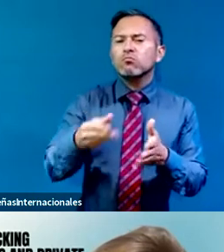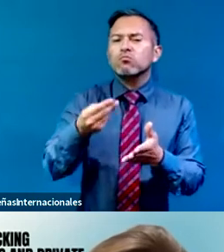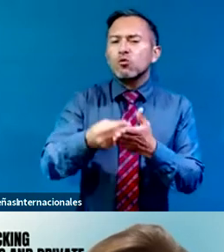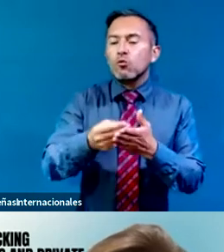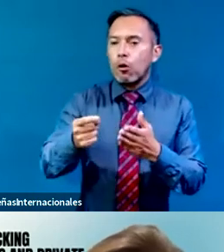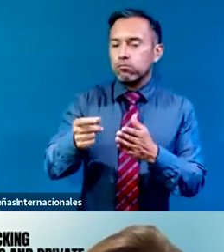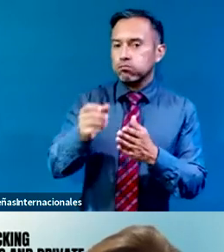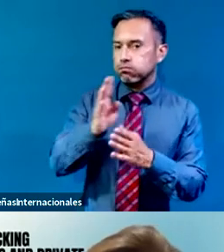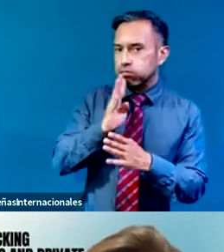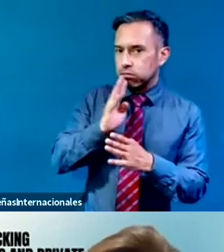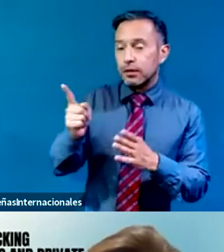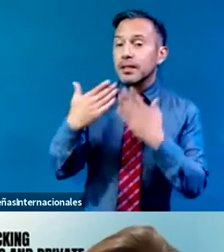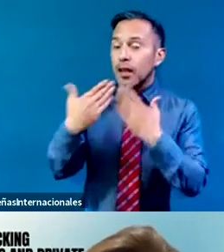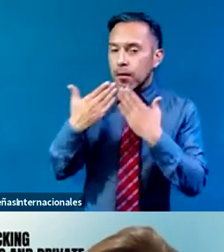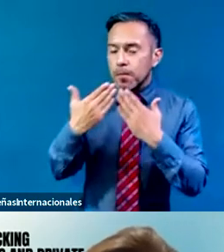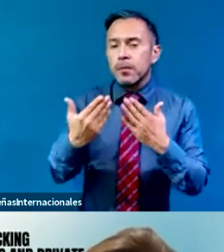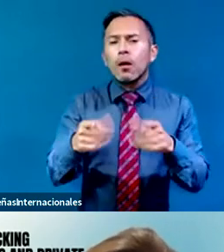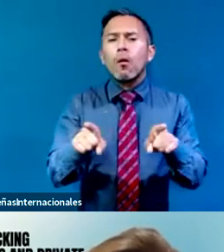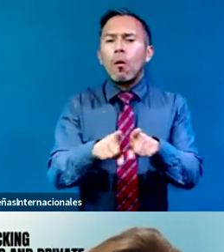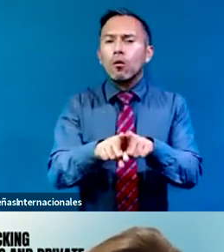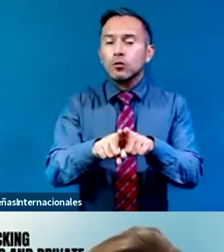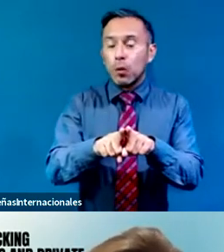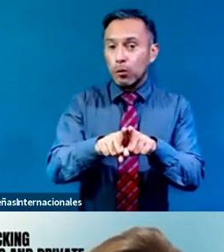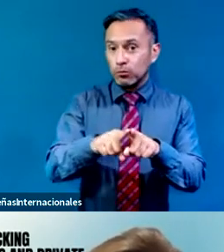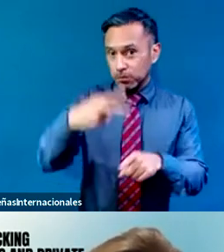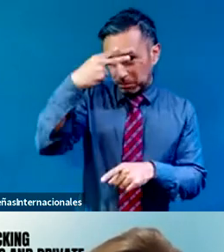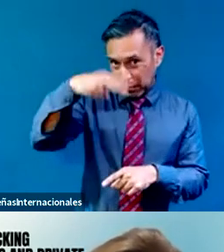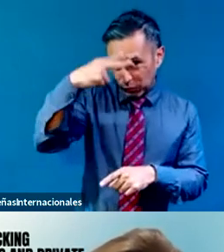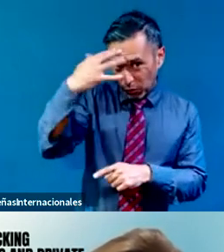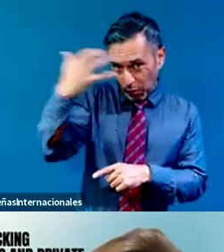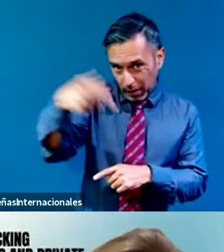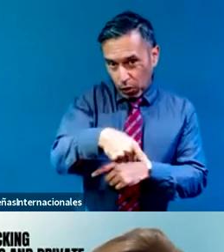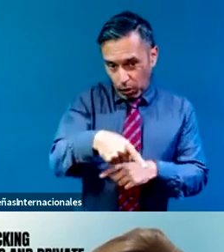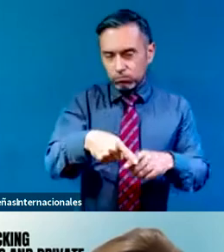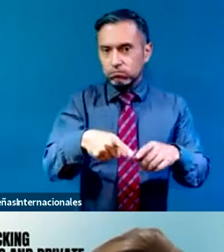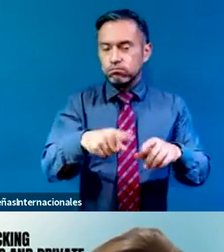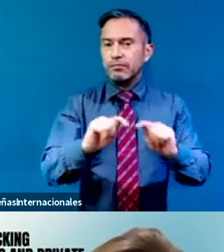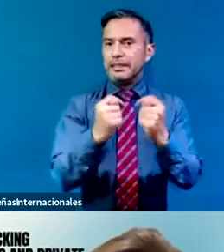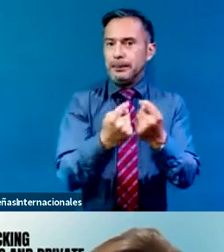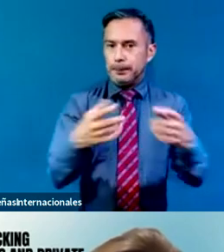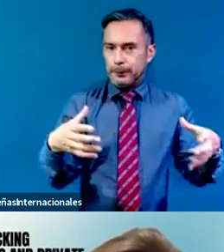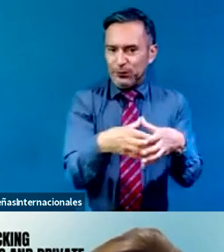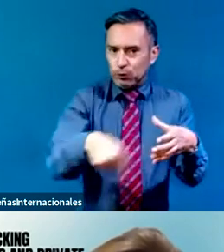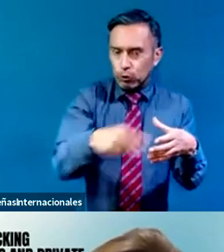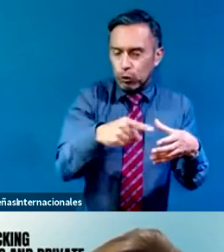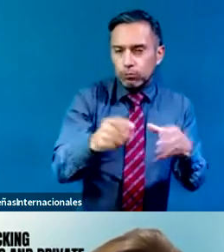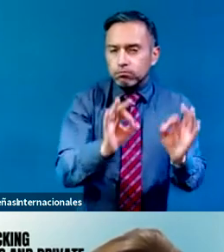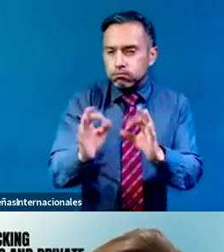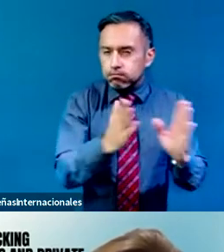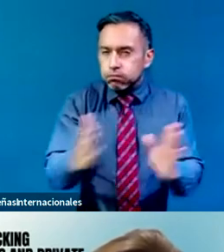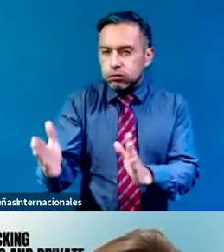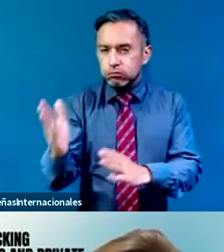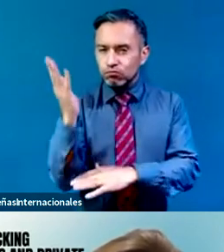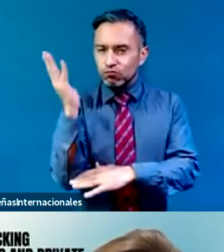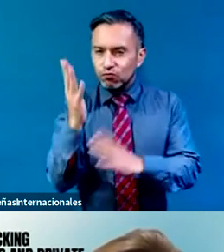Mexican government and UN Women who worked to organize this seminal forum. I'm excited to share the action statement for the productive resources